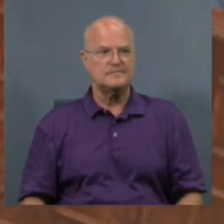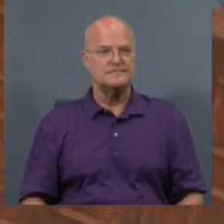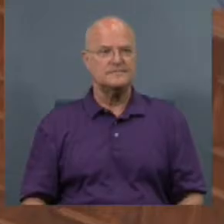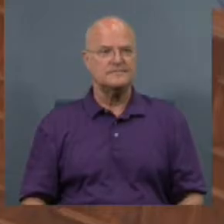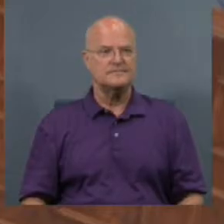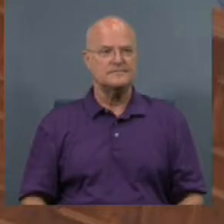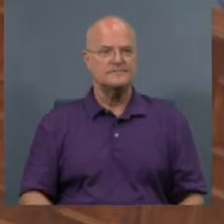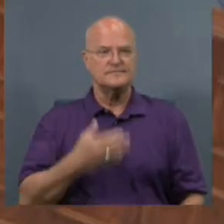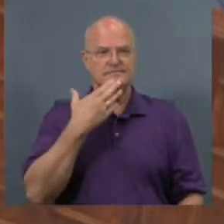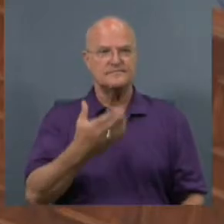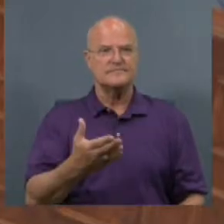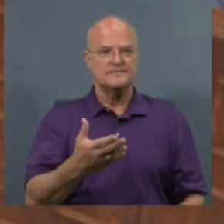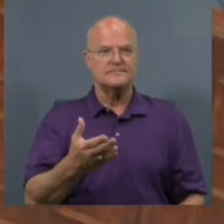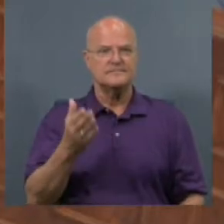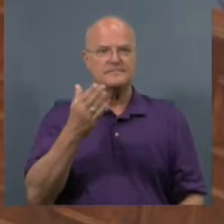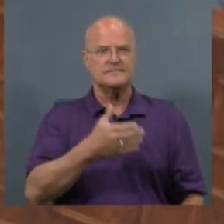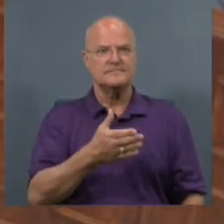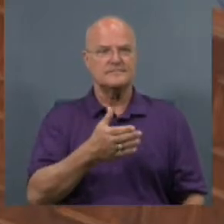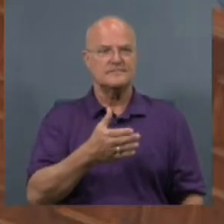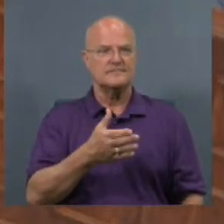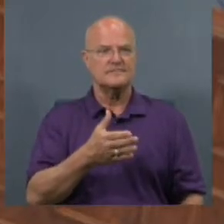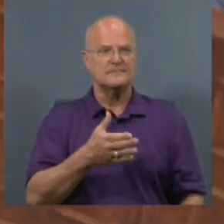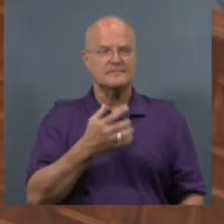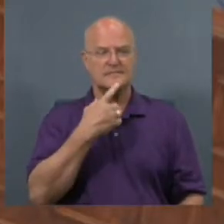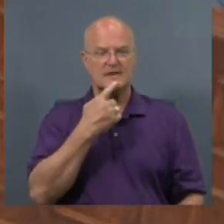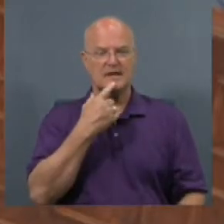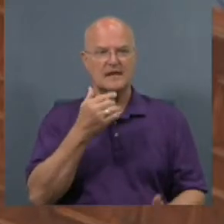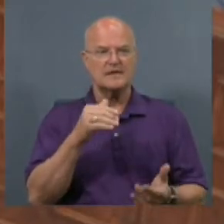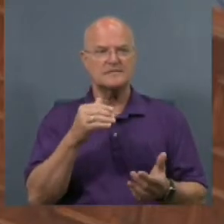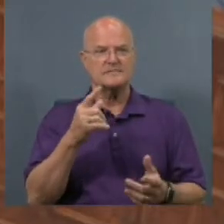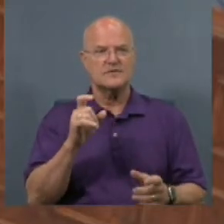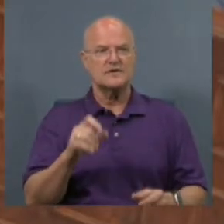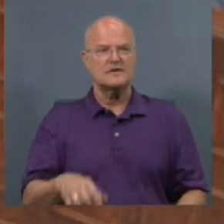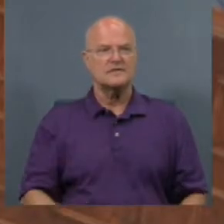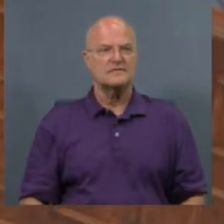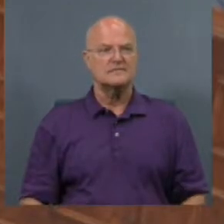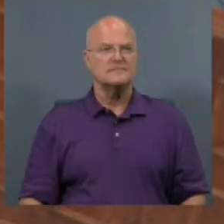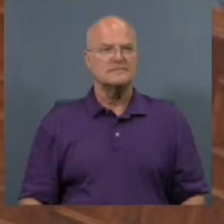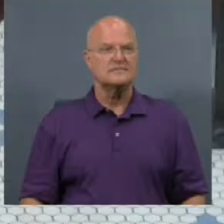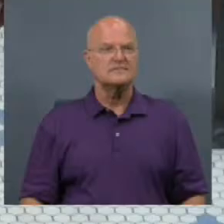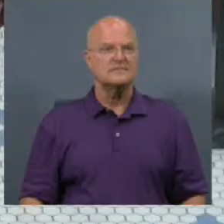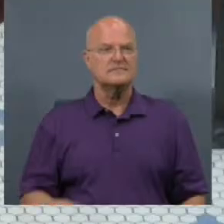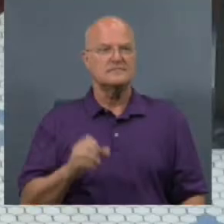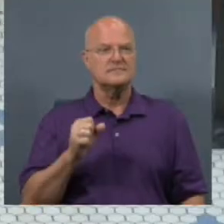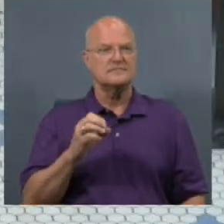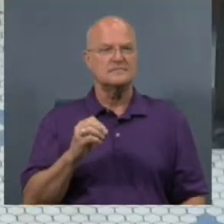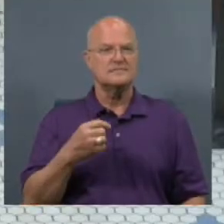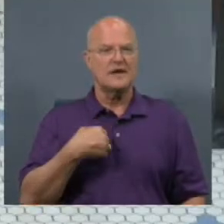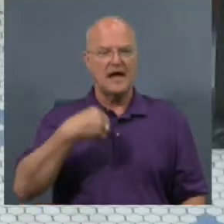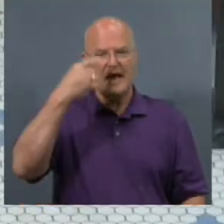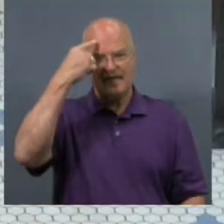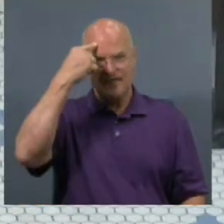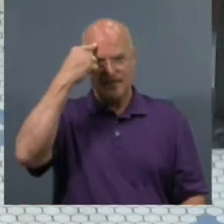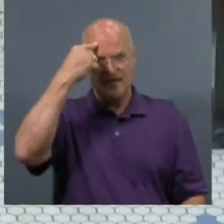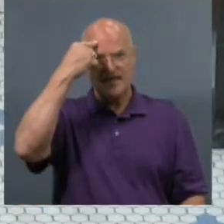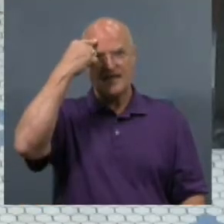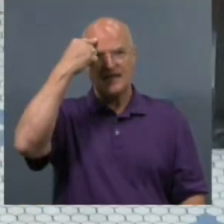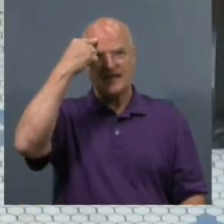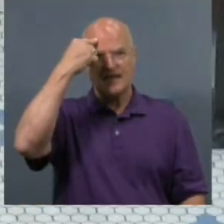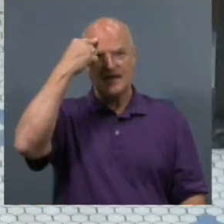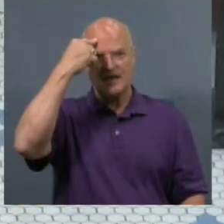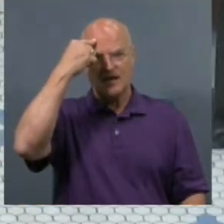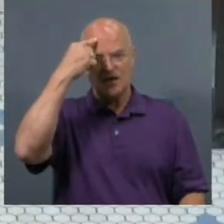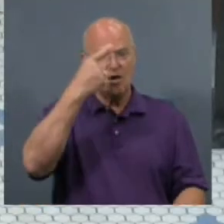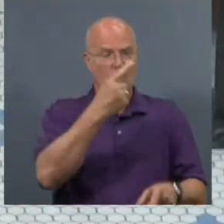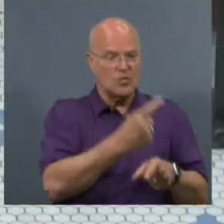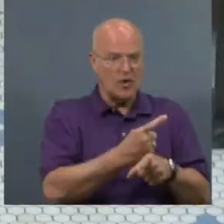Thank you. All right, madam, please state your question that you had. Okay, so I just think that there's a right and a